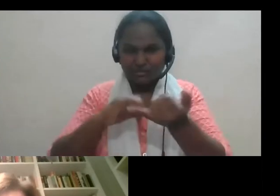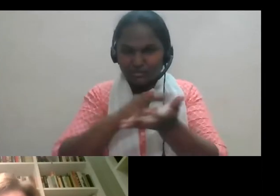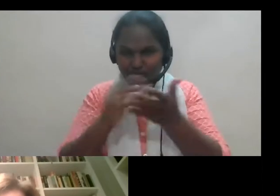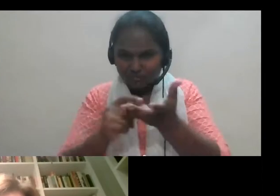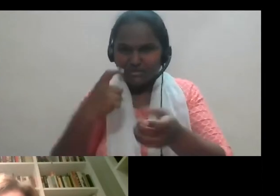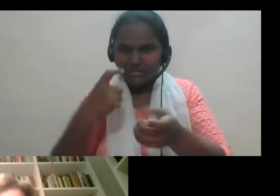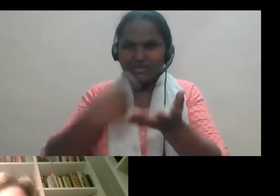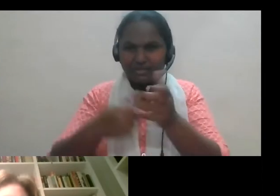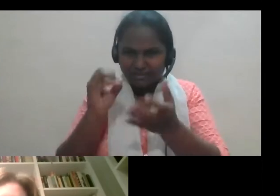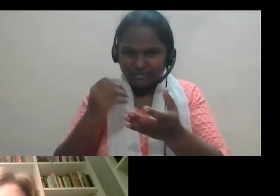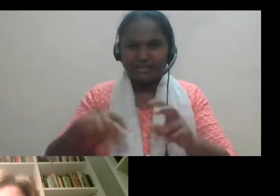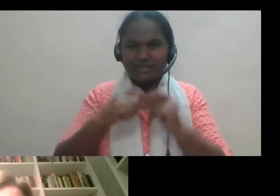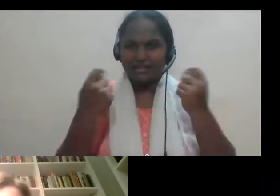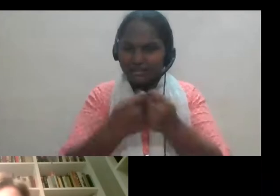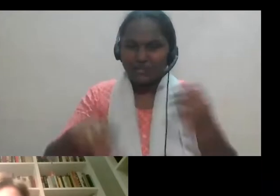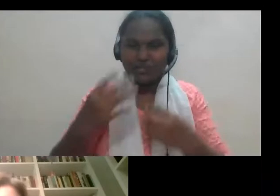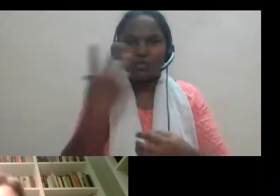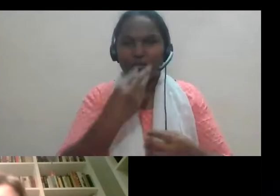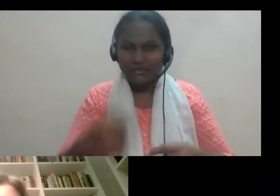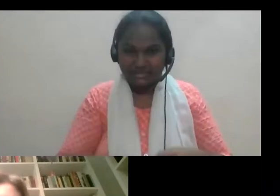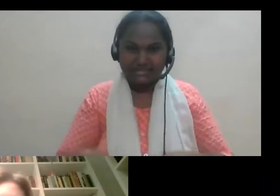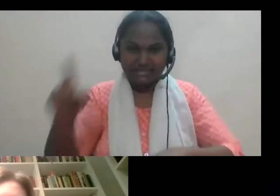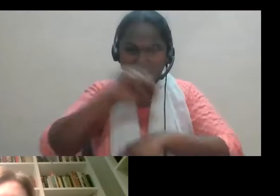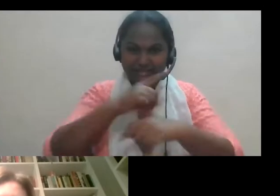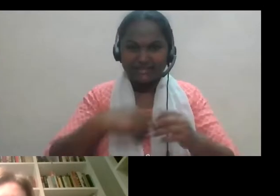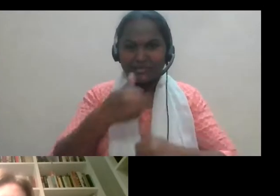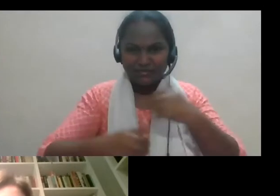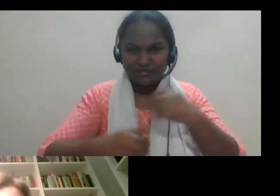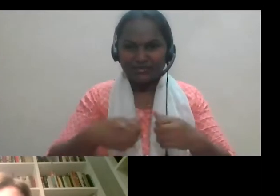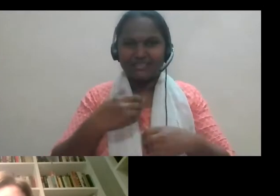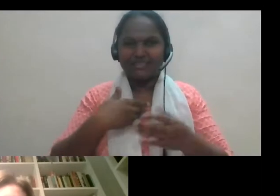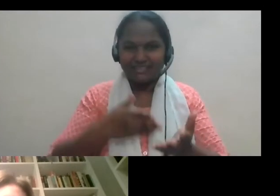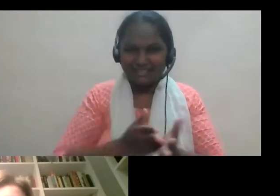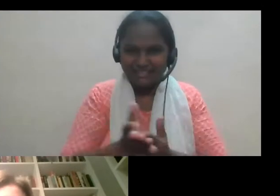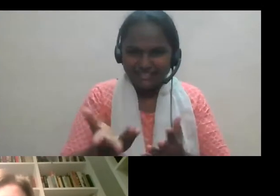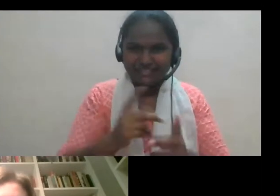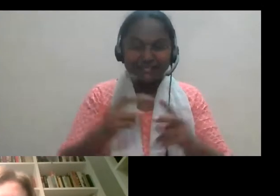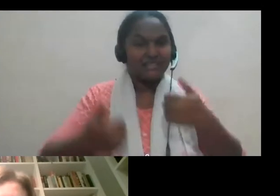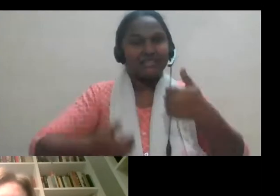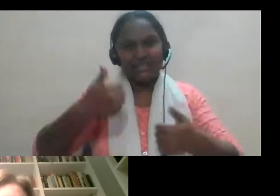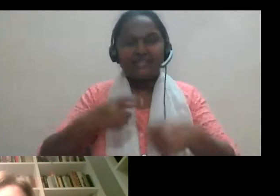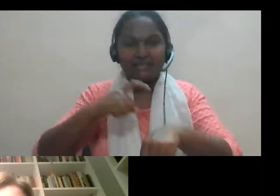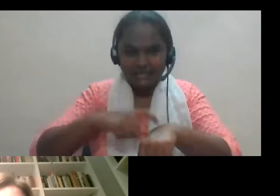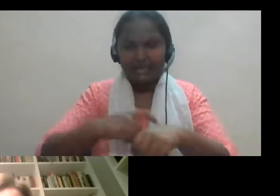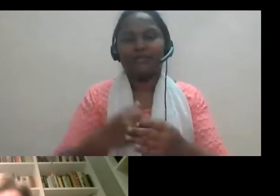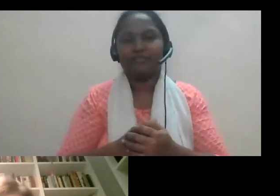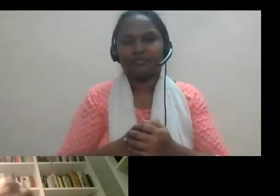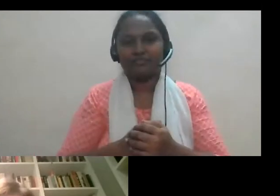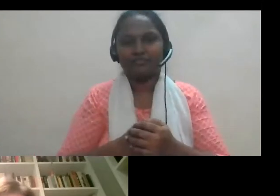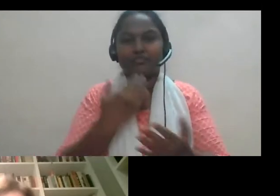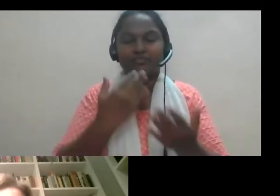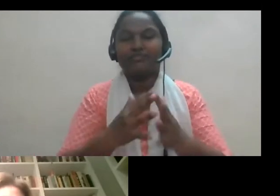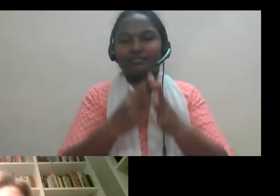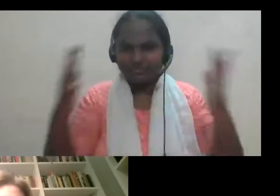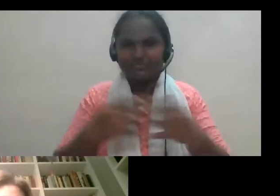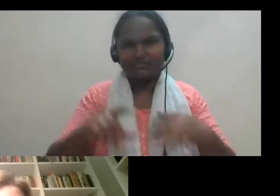been also wonderful these days and patient, even if we're going through these very challenging times. So thank you very much. I